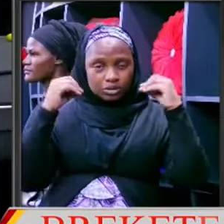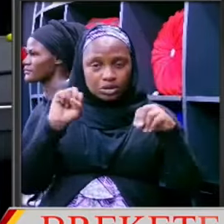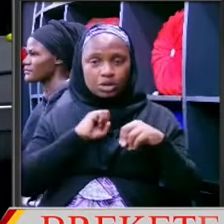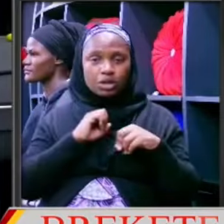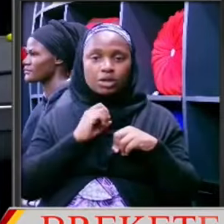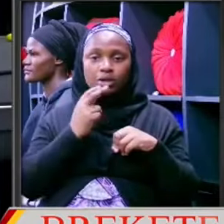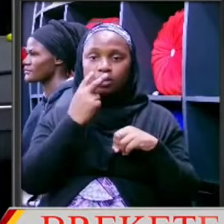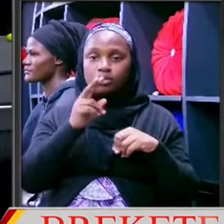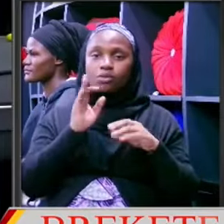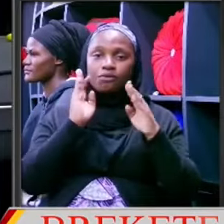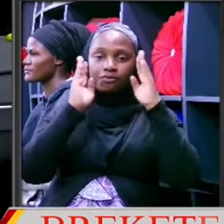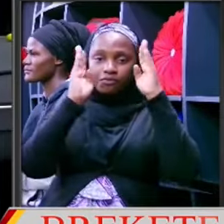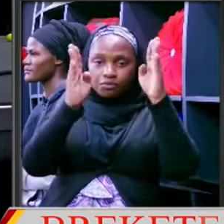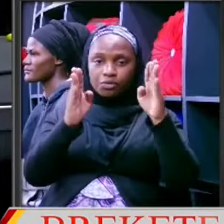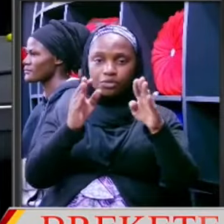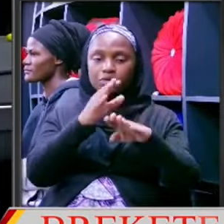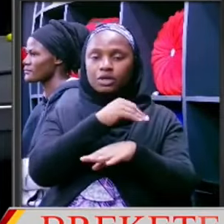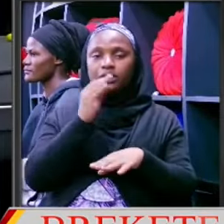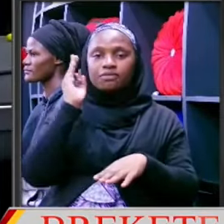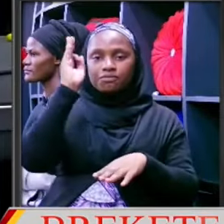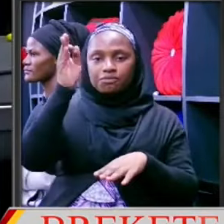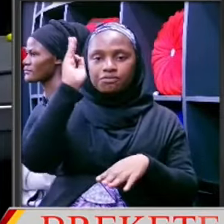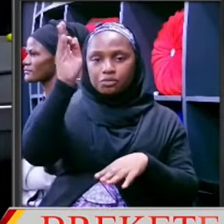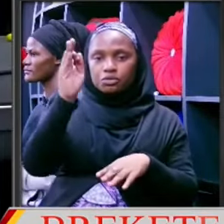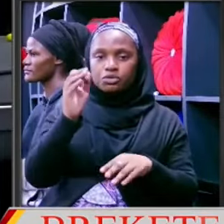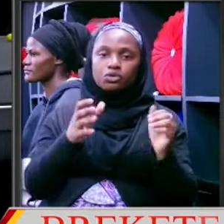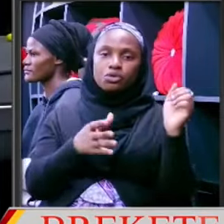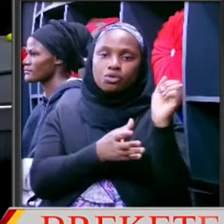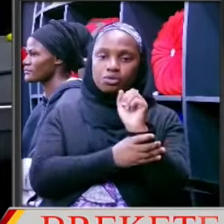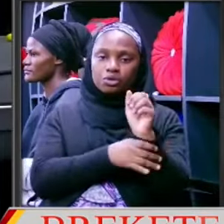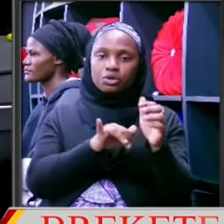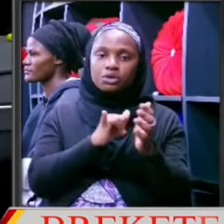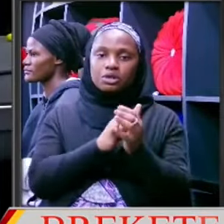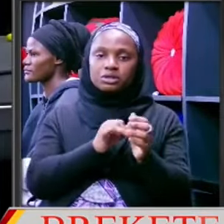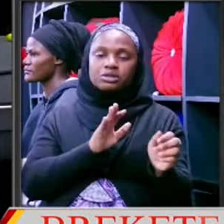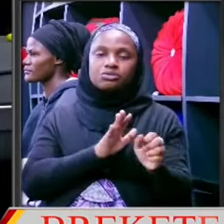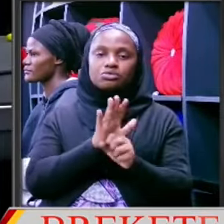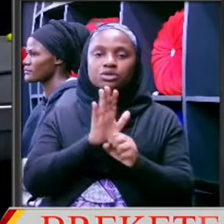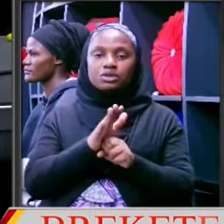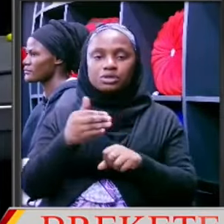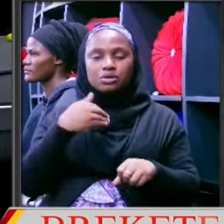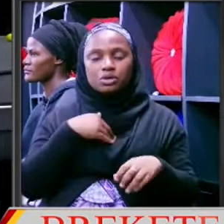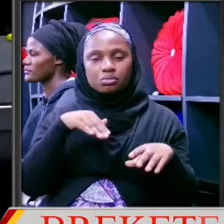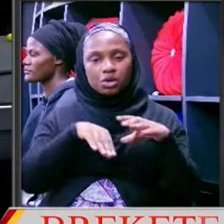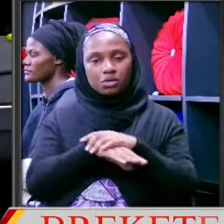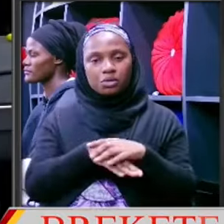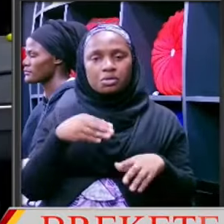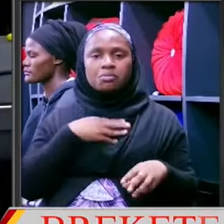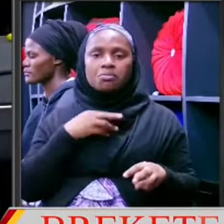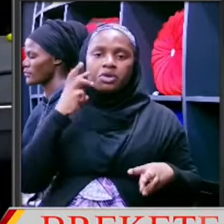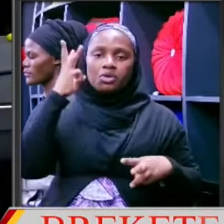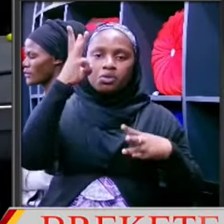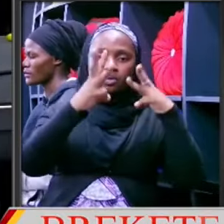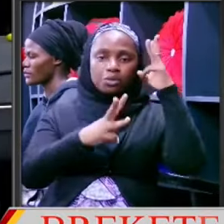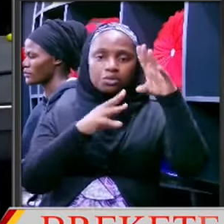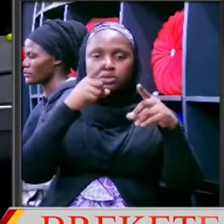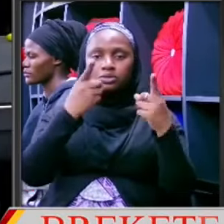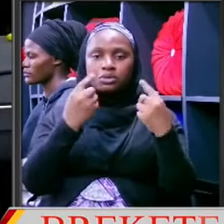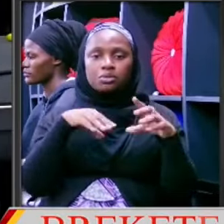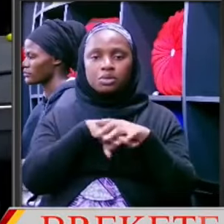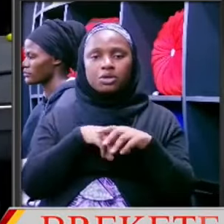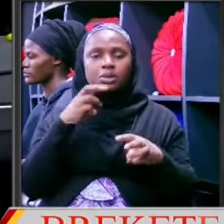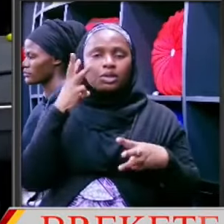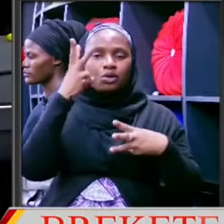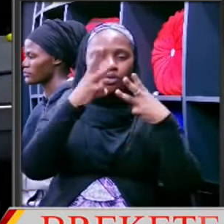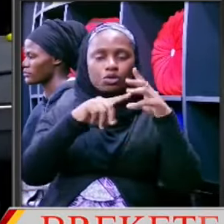look forward to what the future holds. That is greatness uncommon to my foes. My worries come in a hurry,